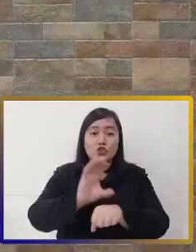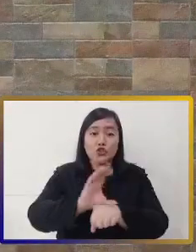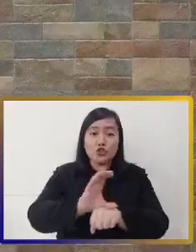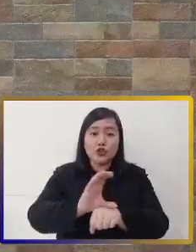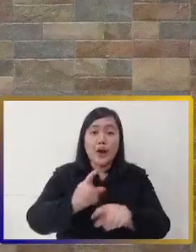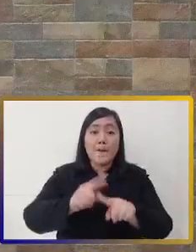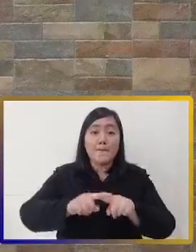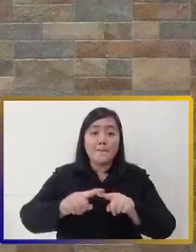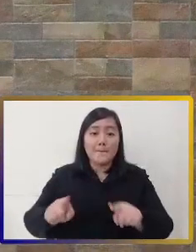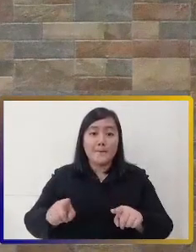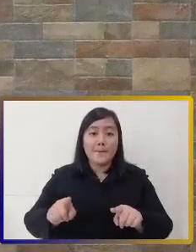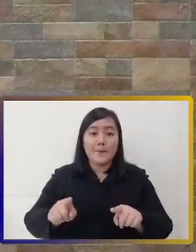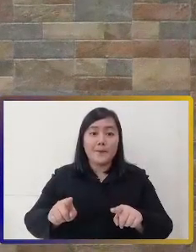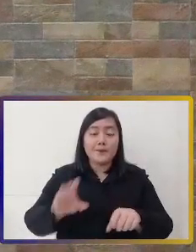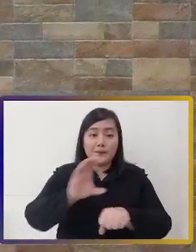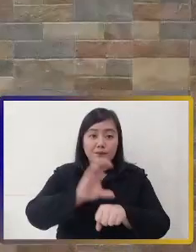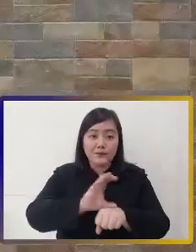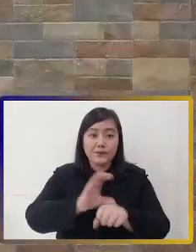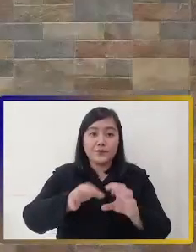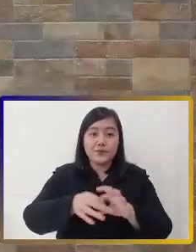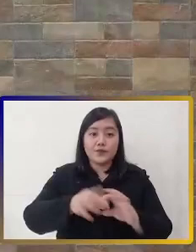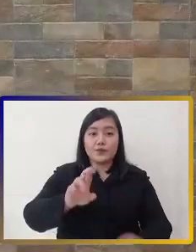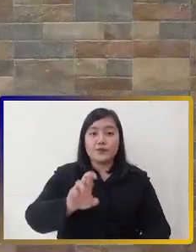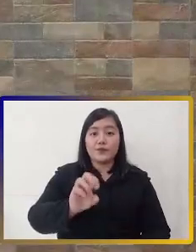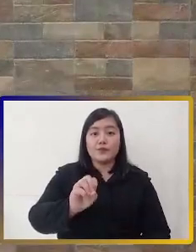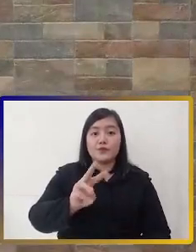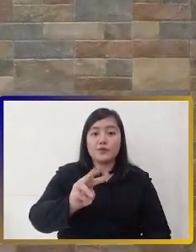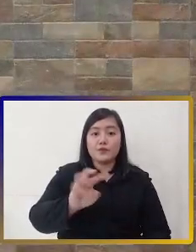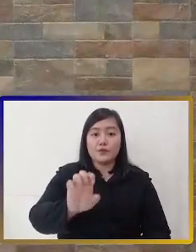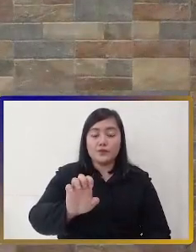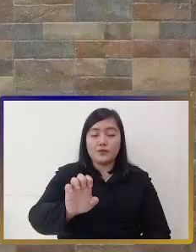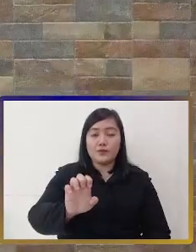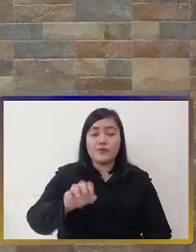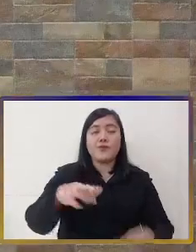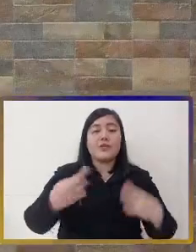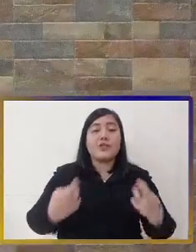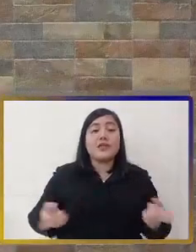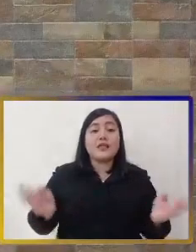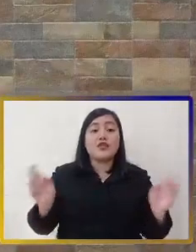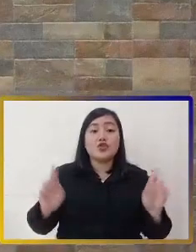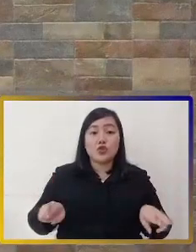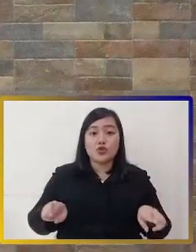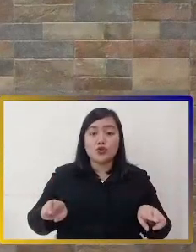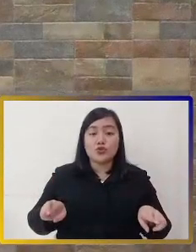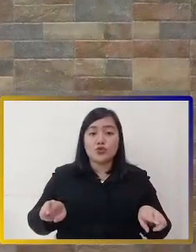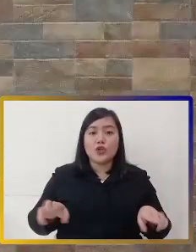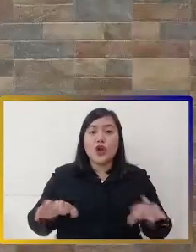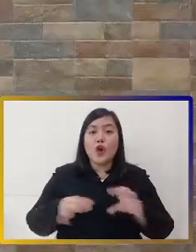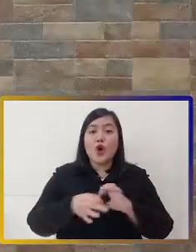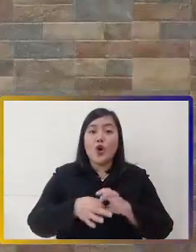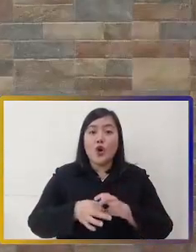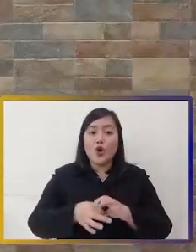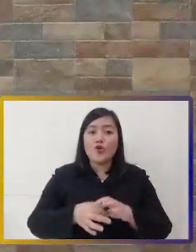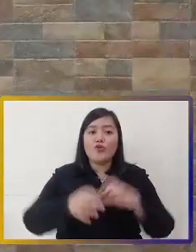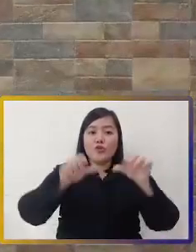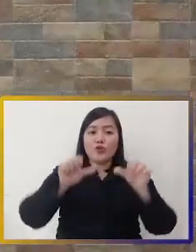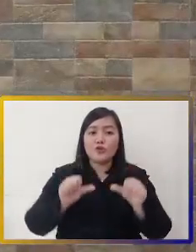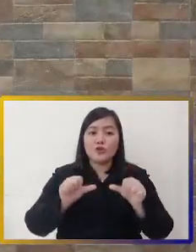But the Church of Rome is the result, resulta po sila ng